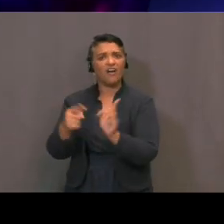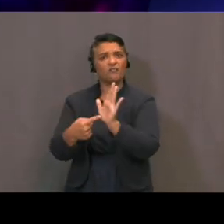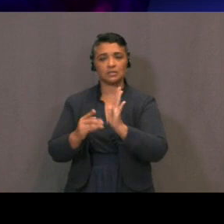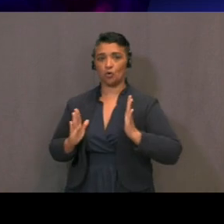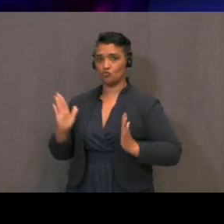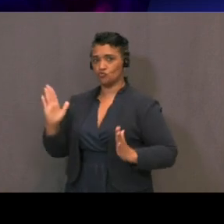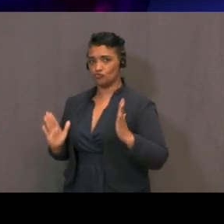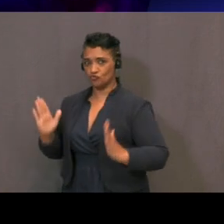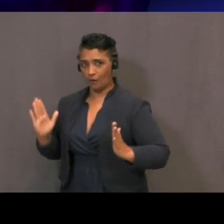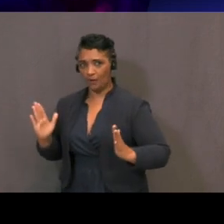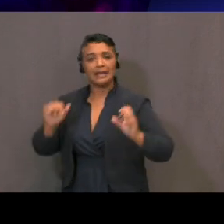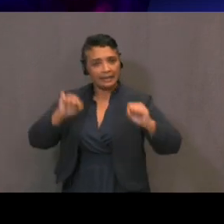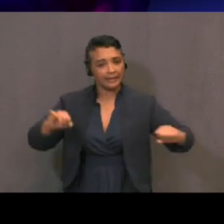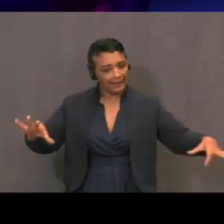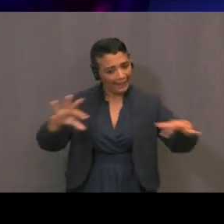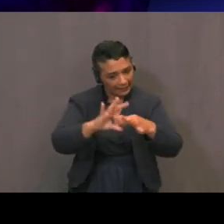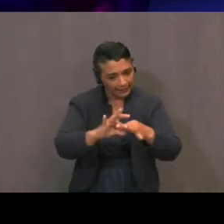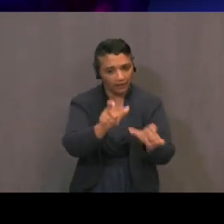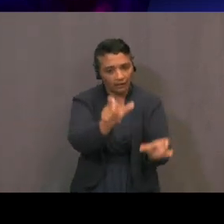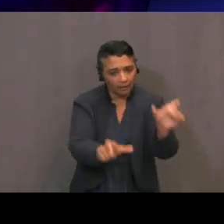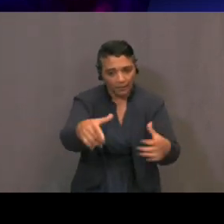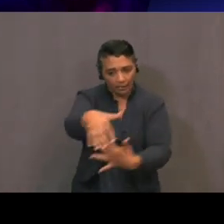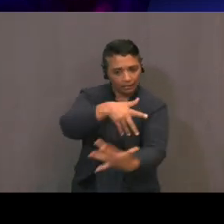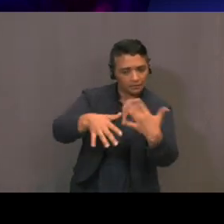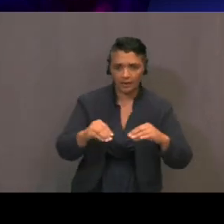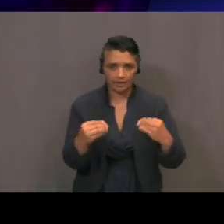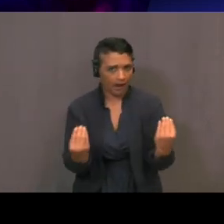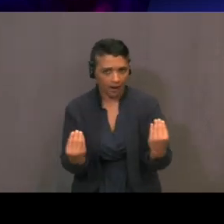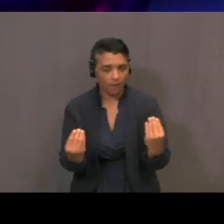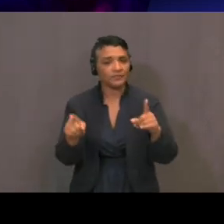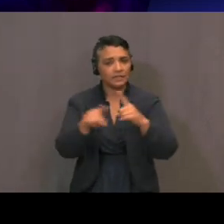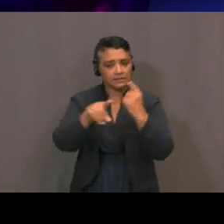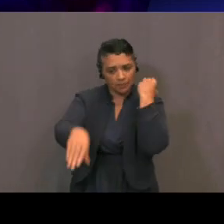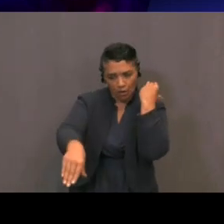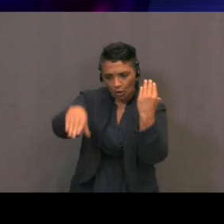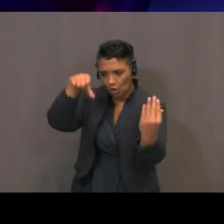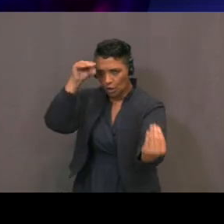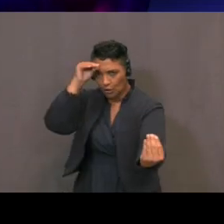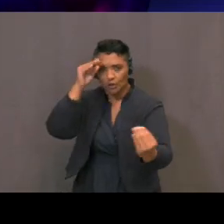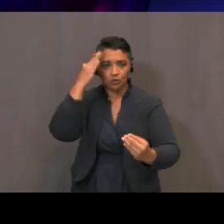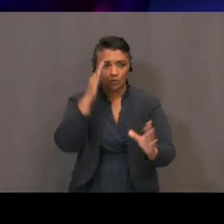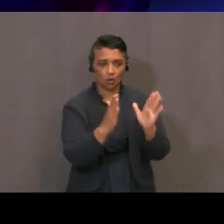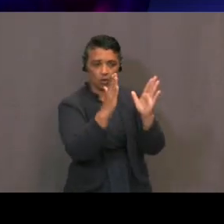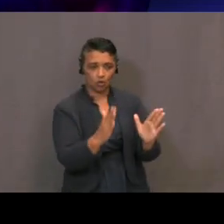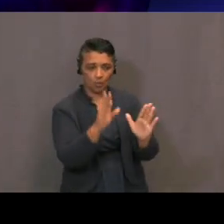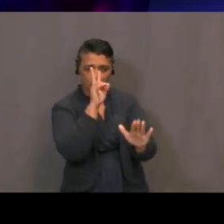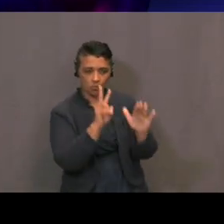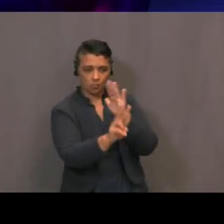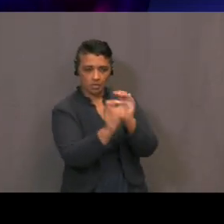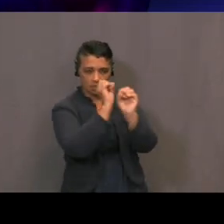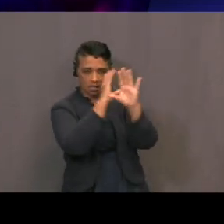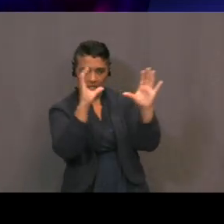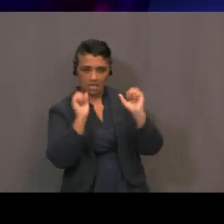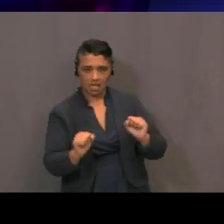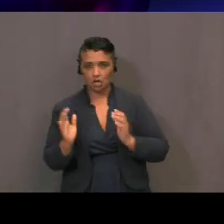real world, interacting with other humans, and learning to predict other humans and what these humans are going to do as